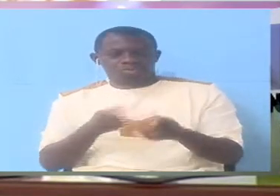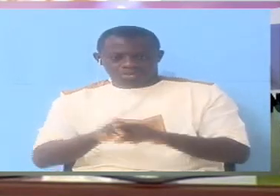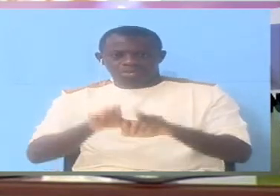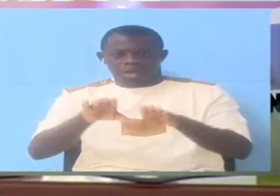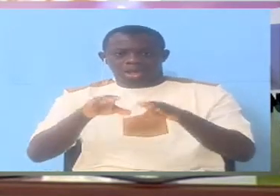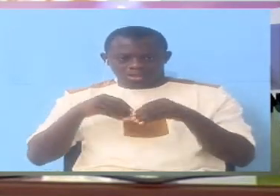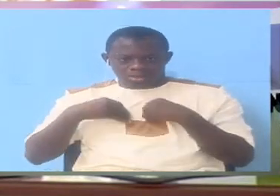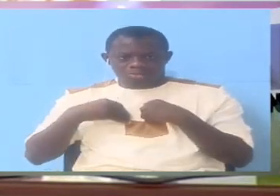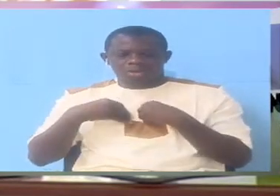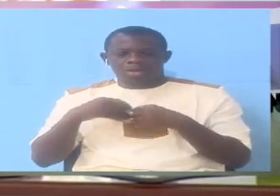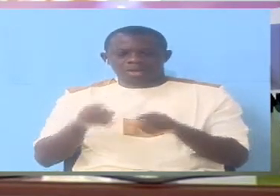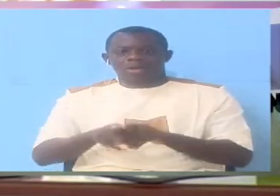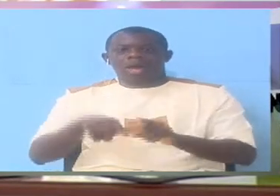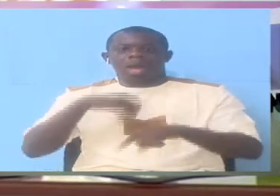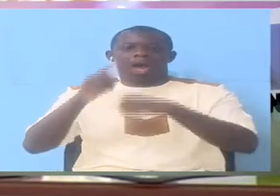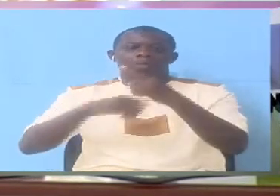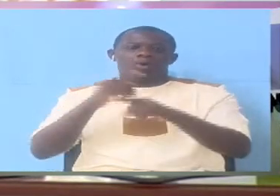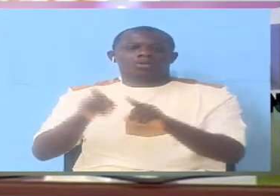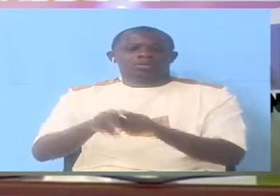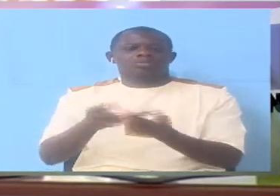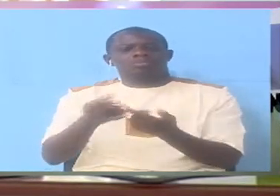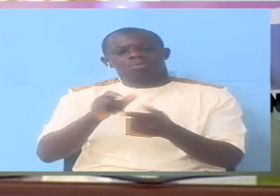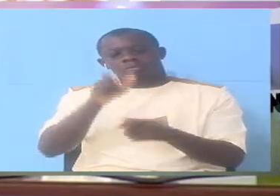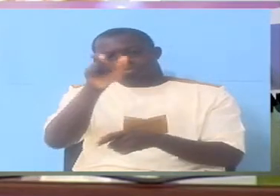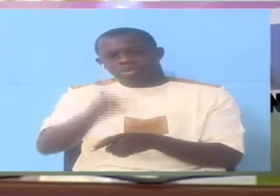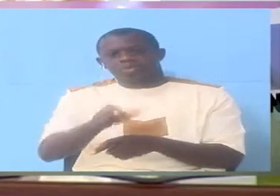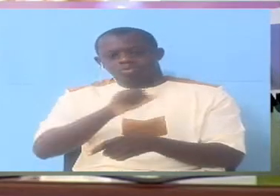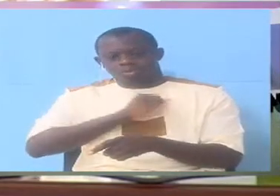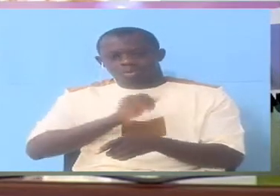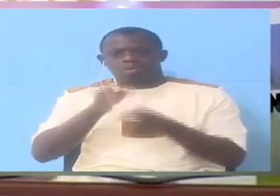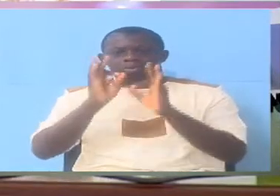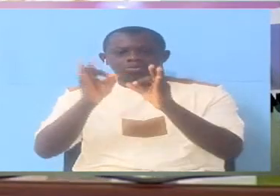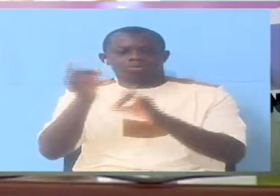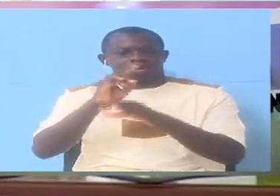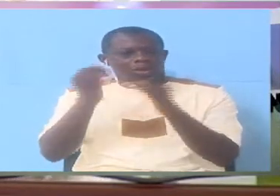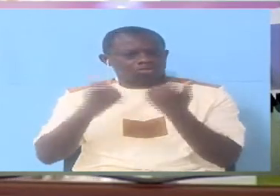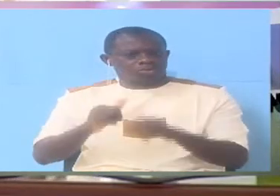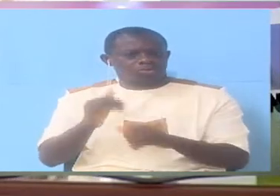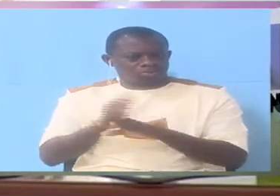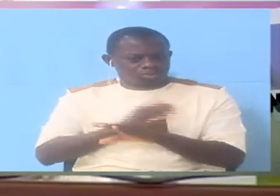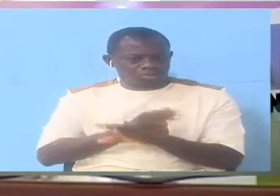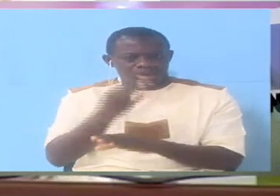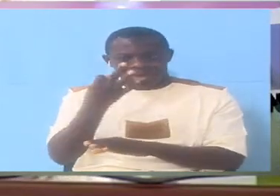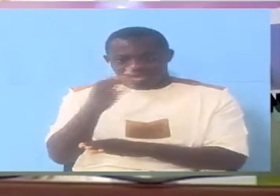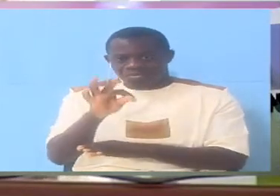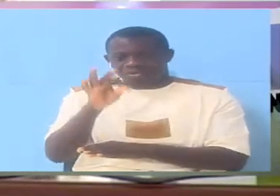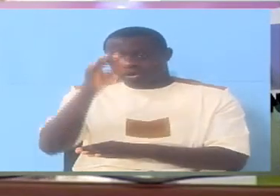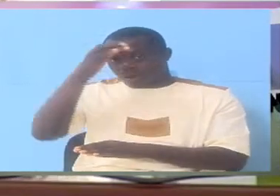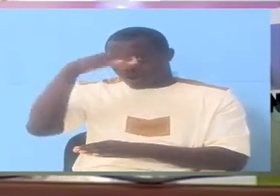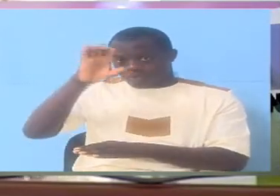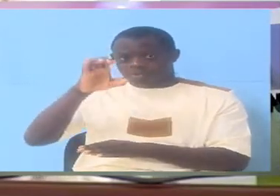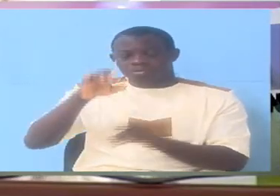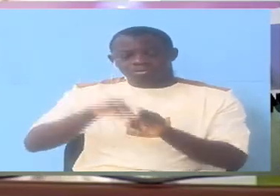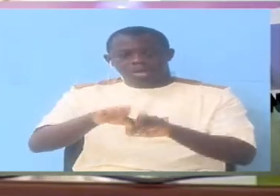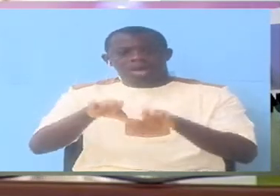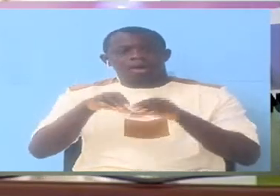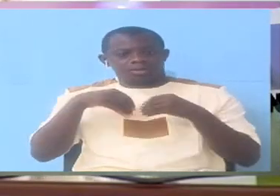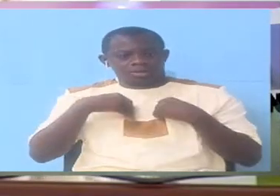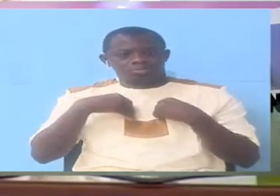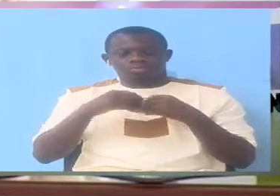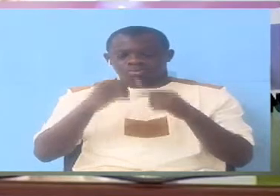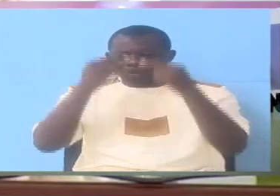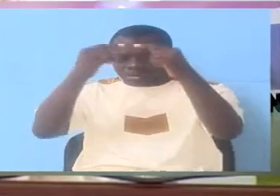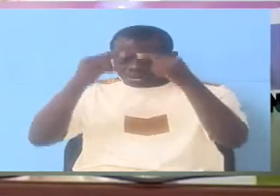the oral testimony, and if the Commission agrees, his statement would now